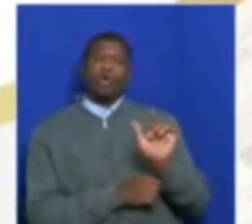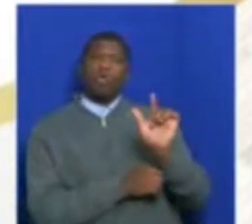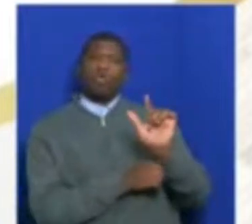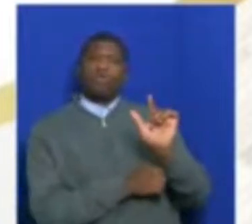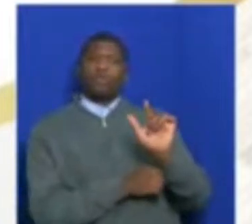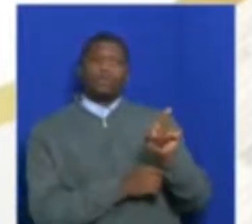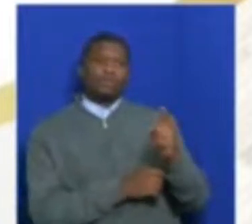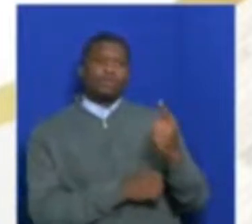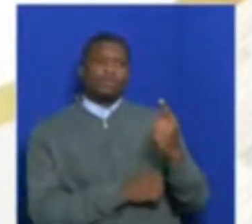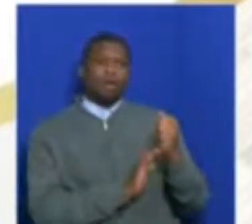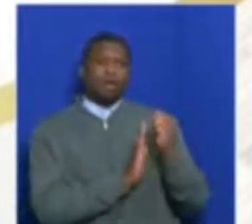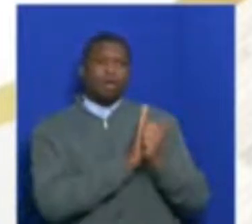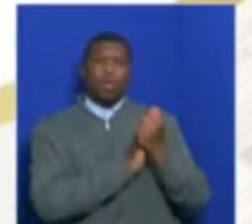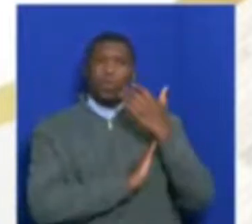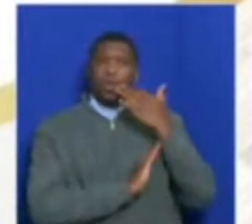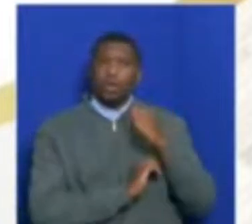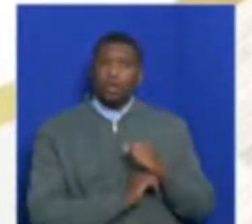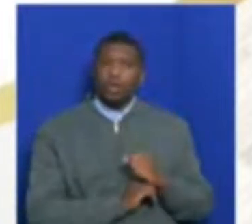was killed on the